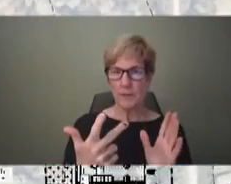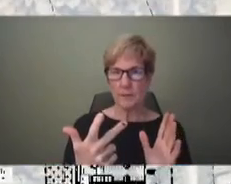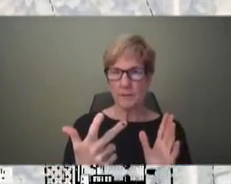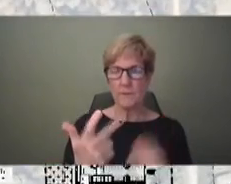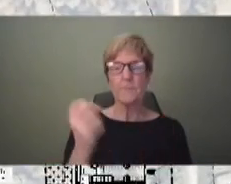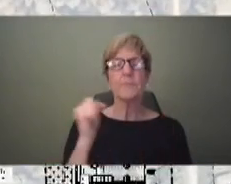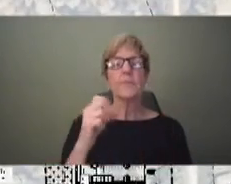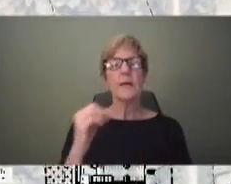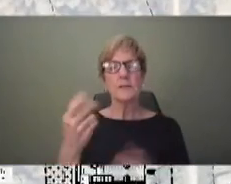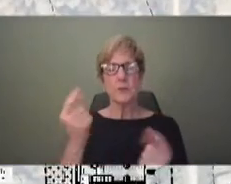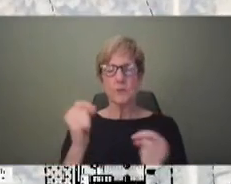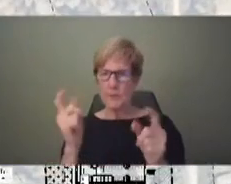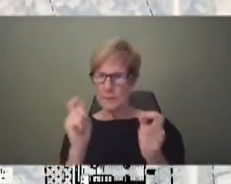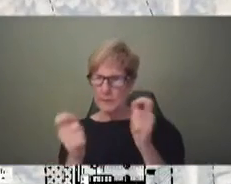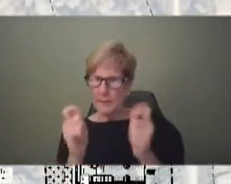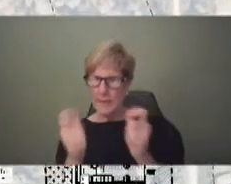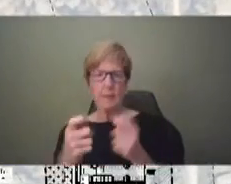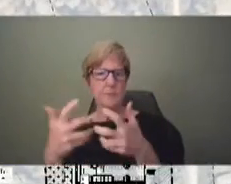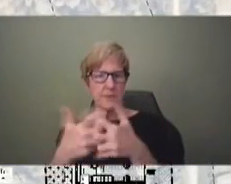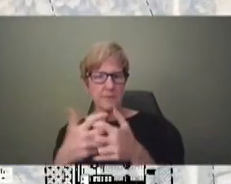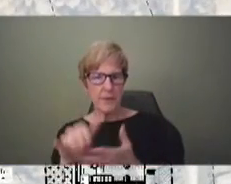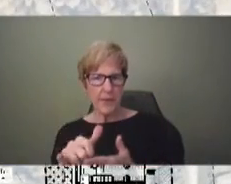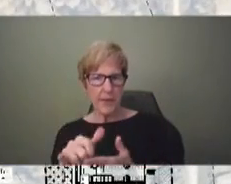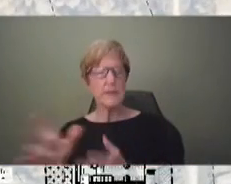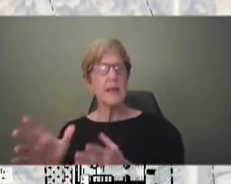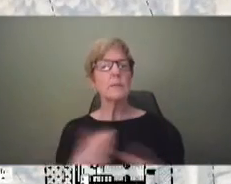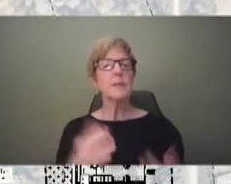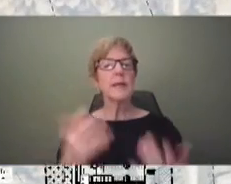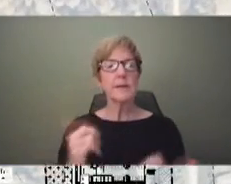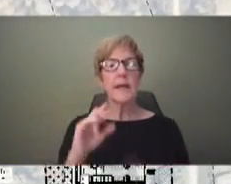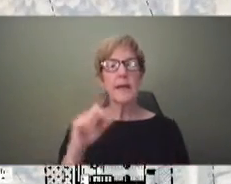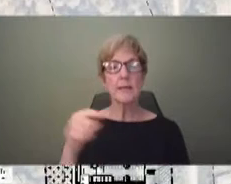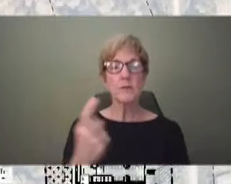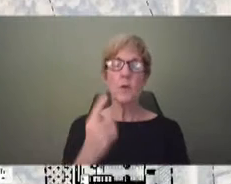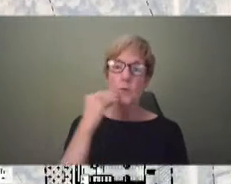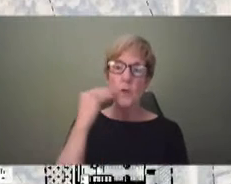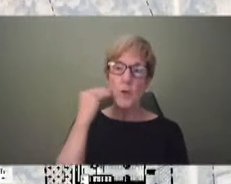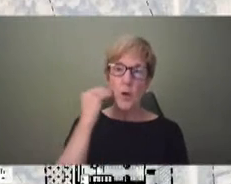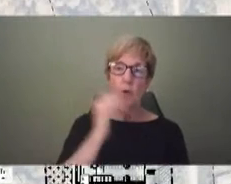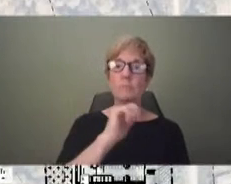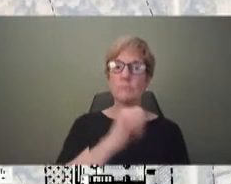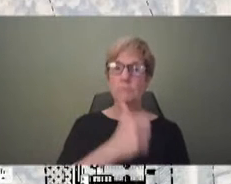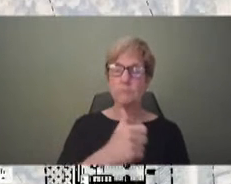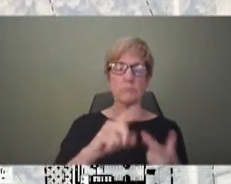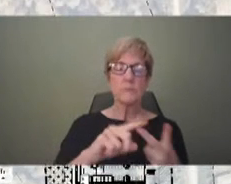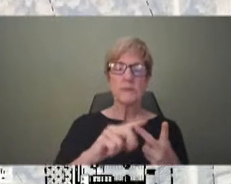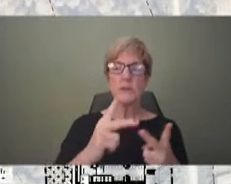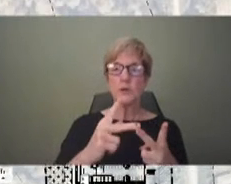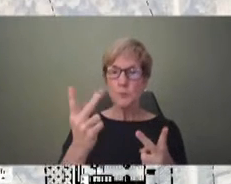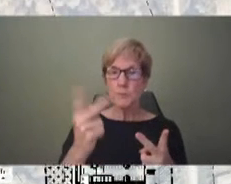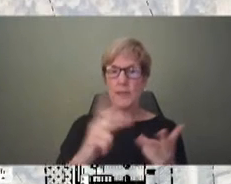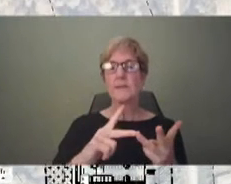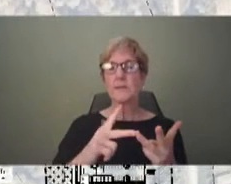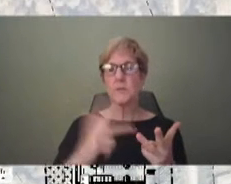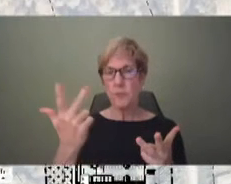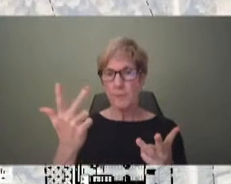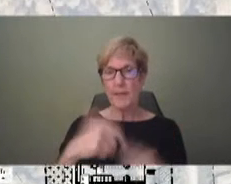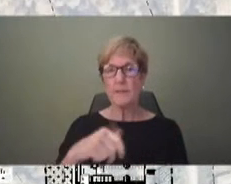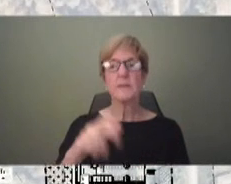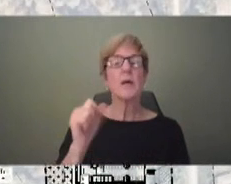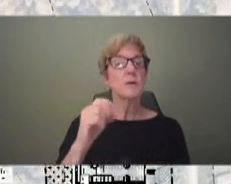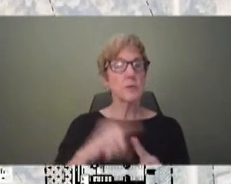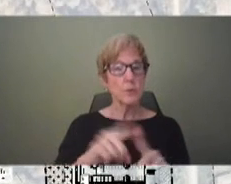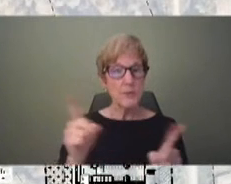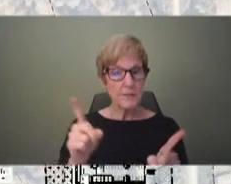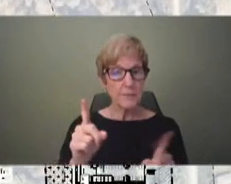adapt their plan to do that uh this plan now has only single family duplex and Triplex units um what is a little bit different is again kind